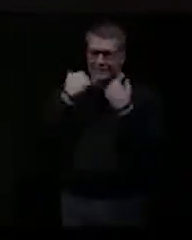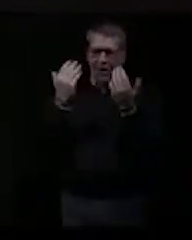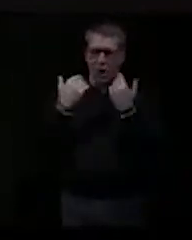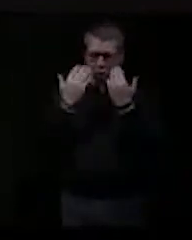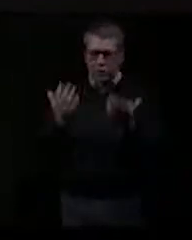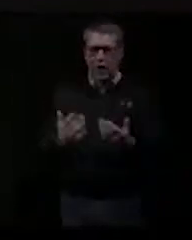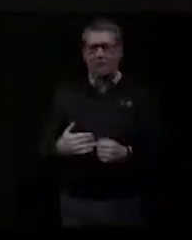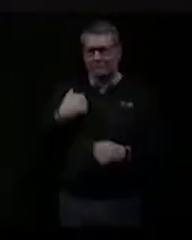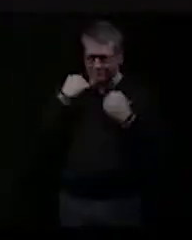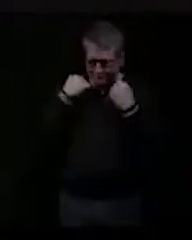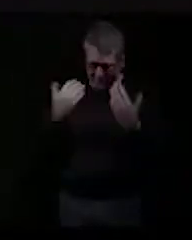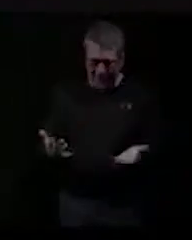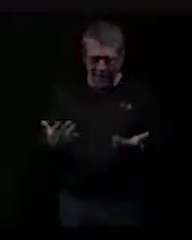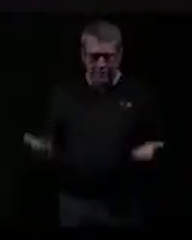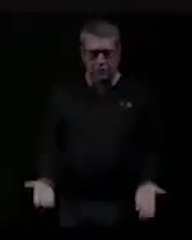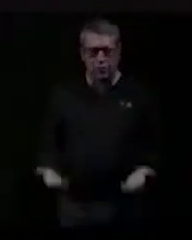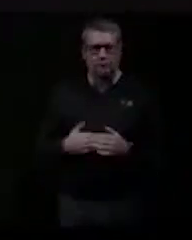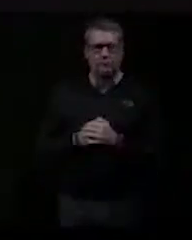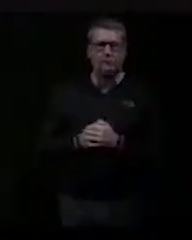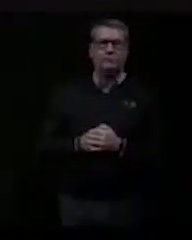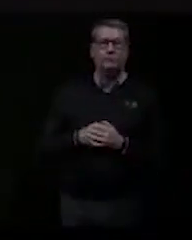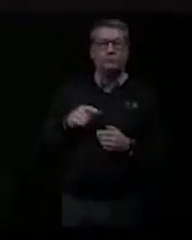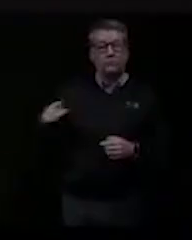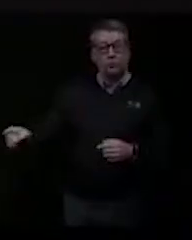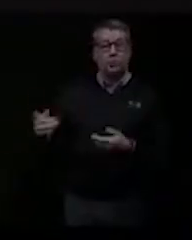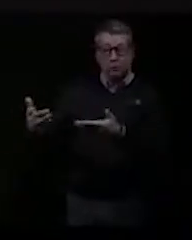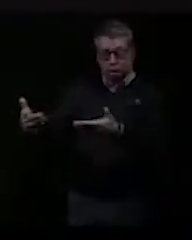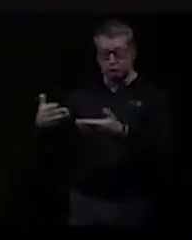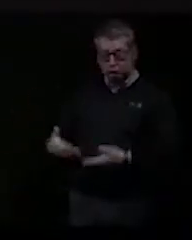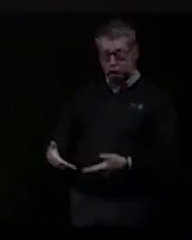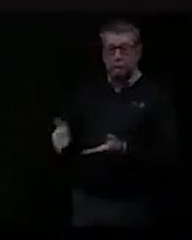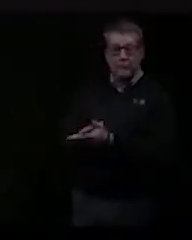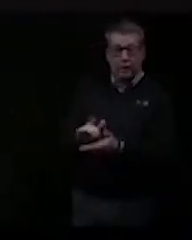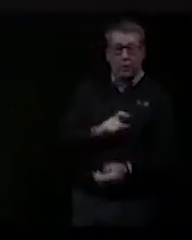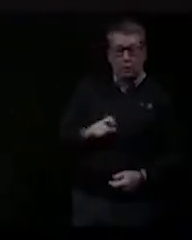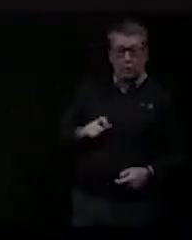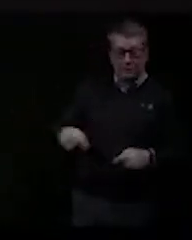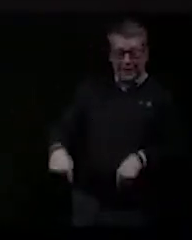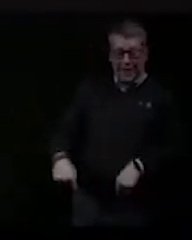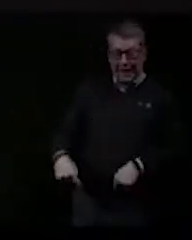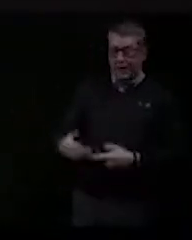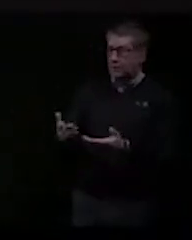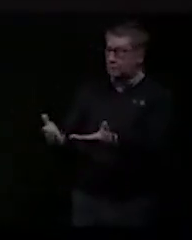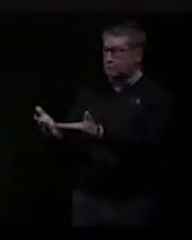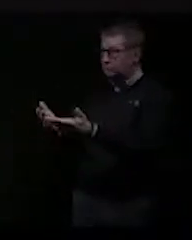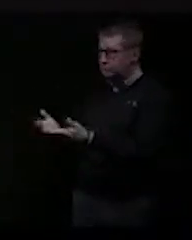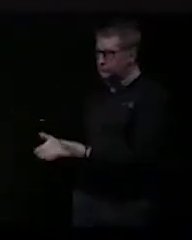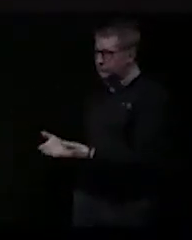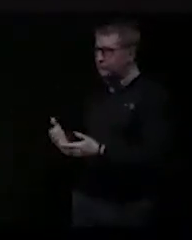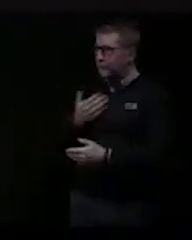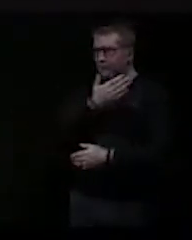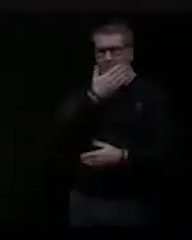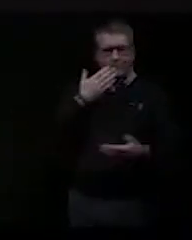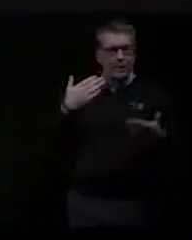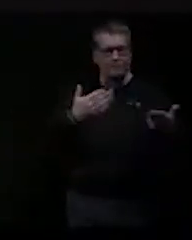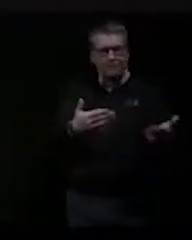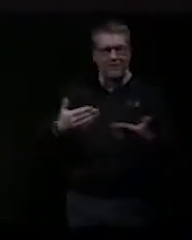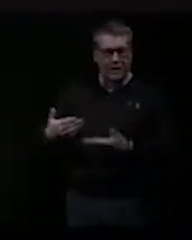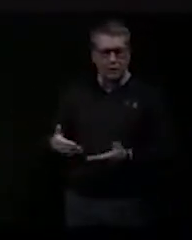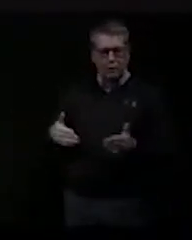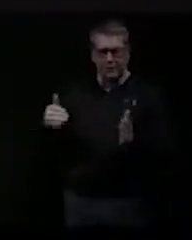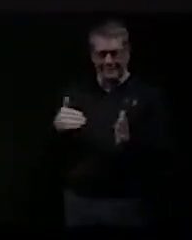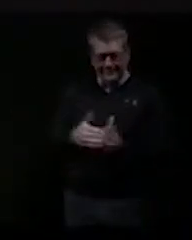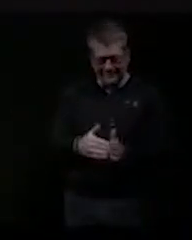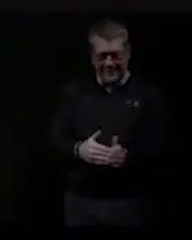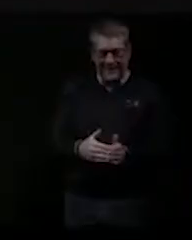are truly fortunate to have you with us here today. Please join me now in giving a very warm welcome to the